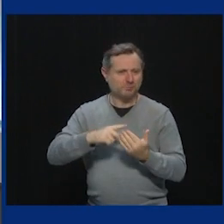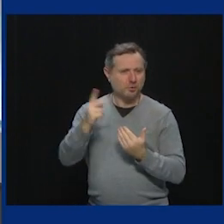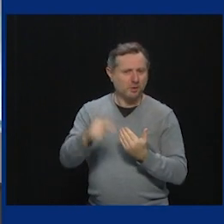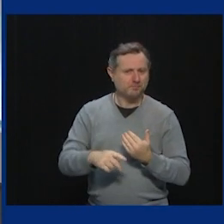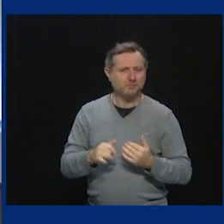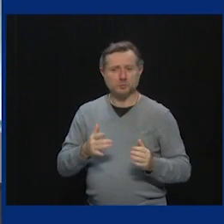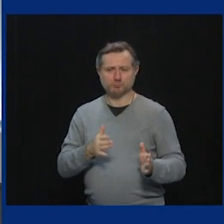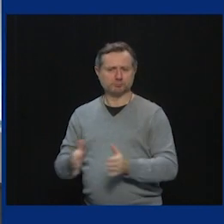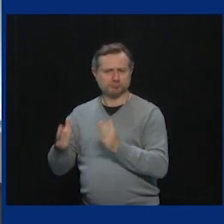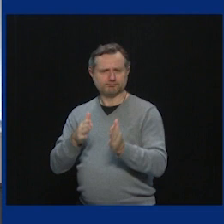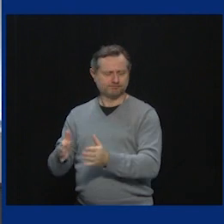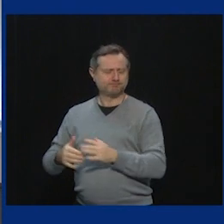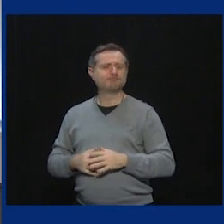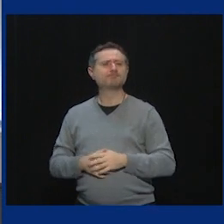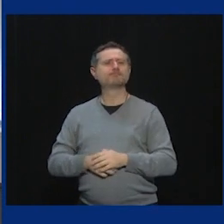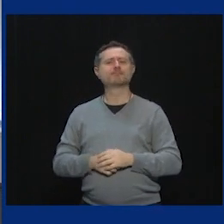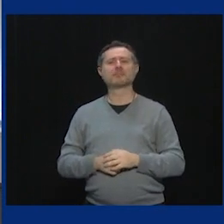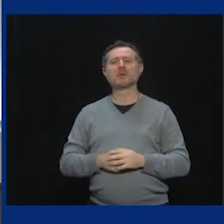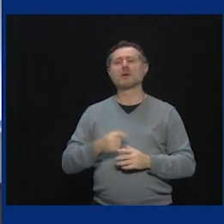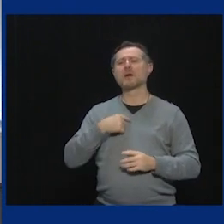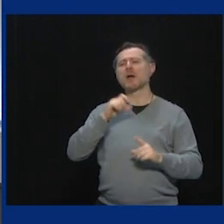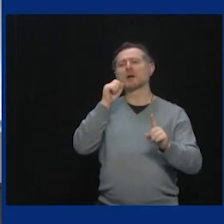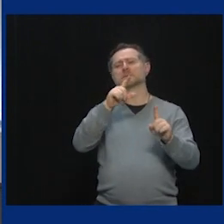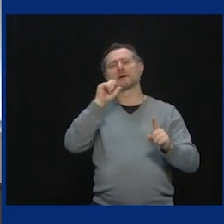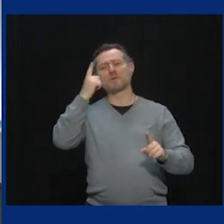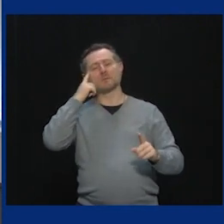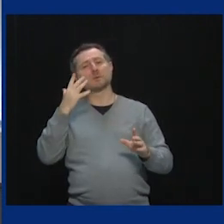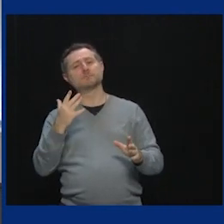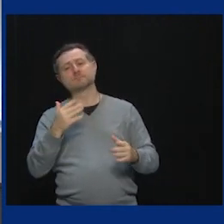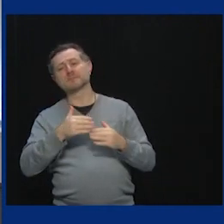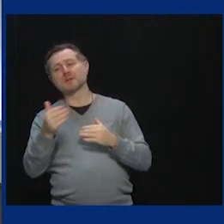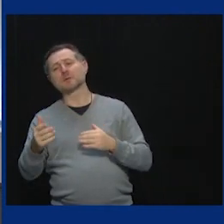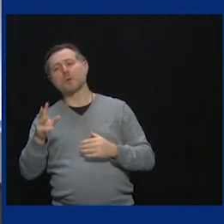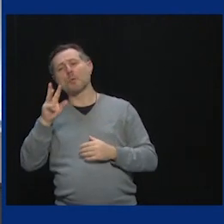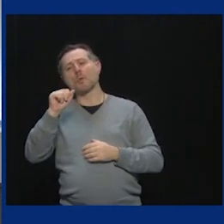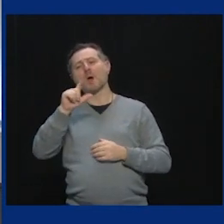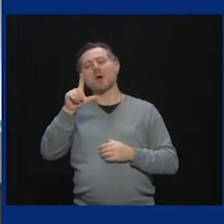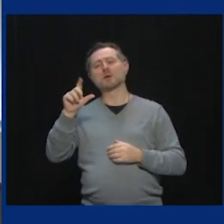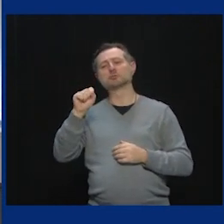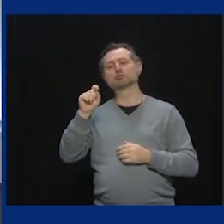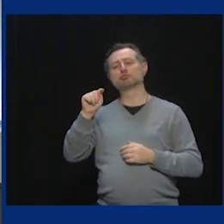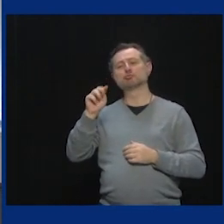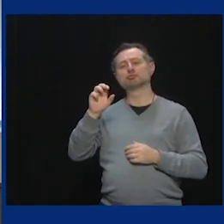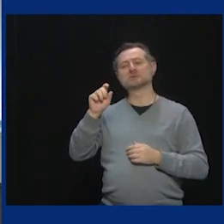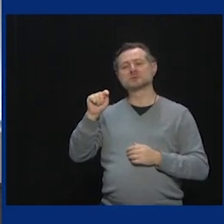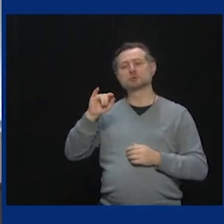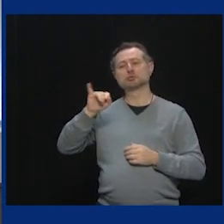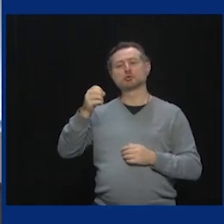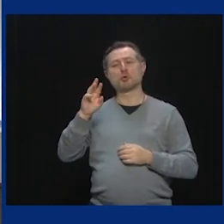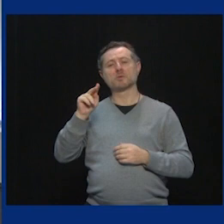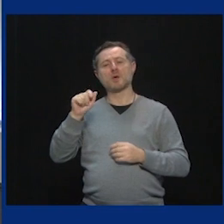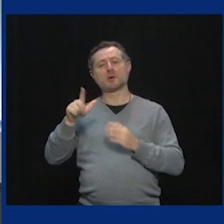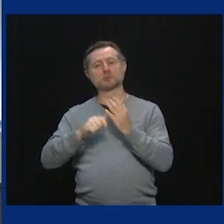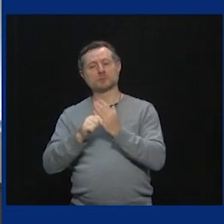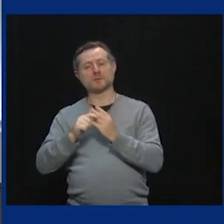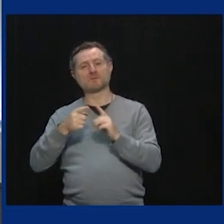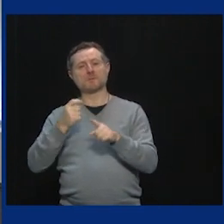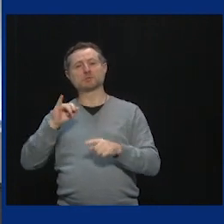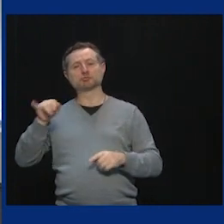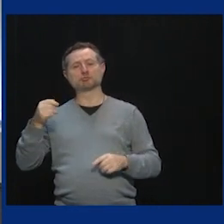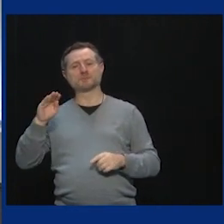Thanks very much, Governor. Your next question comes from Jimmy Vielkind of the Wall Street Journal. Jimmy, your mic is open. Good morning, Governor. Good morning, Jimmy.